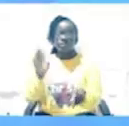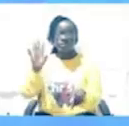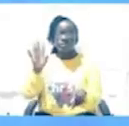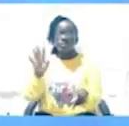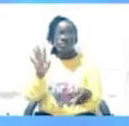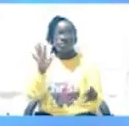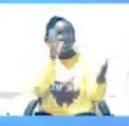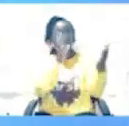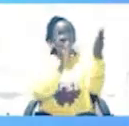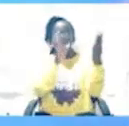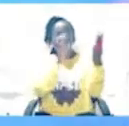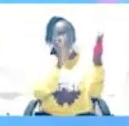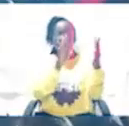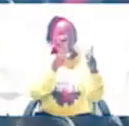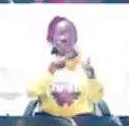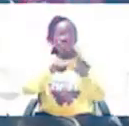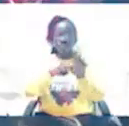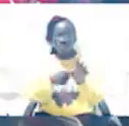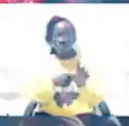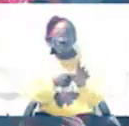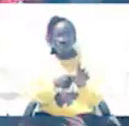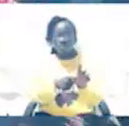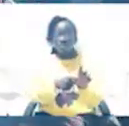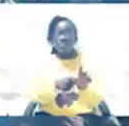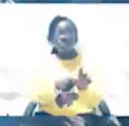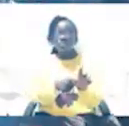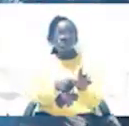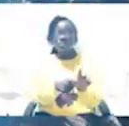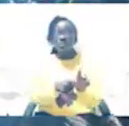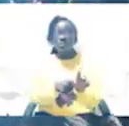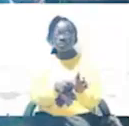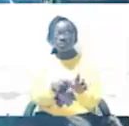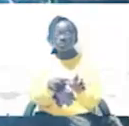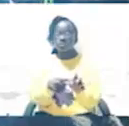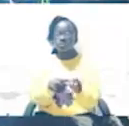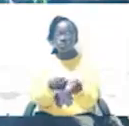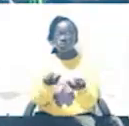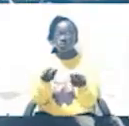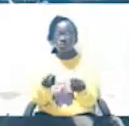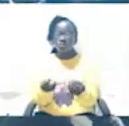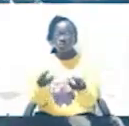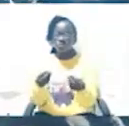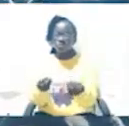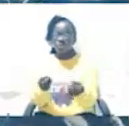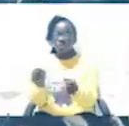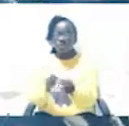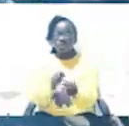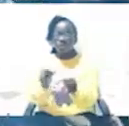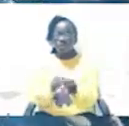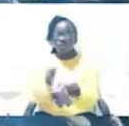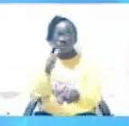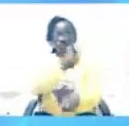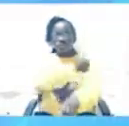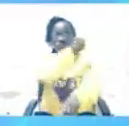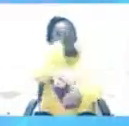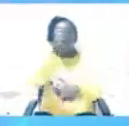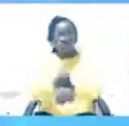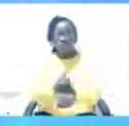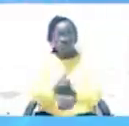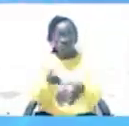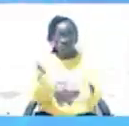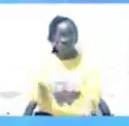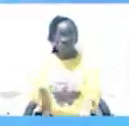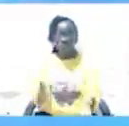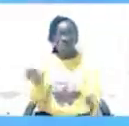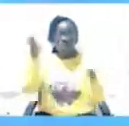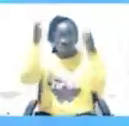every mountain ahead of you. Yes, Lord. Cause every curse to be removed. Cause every power of darkness